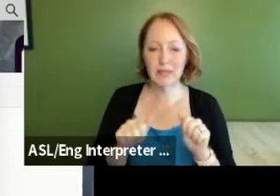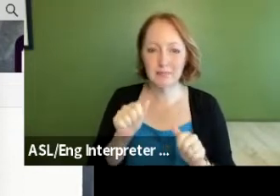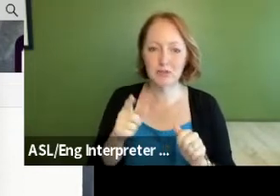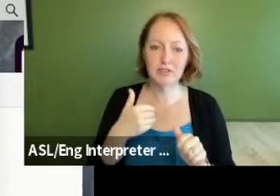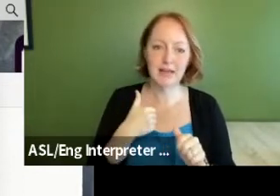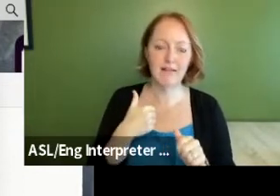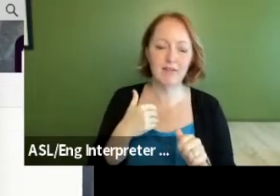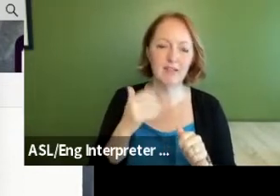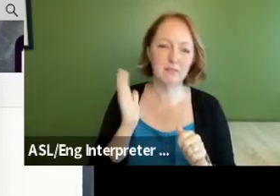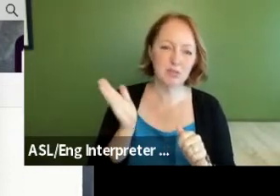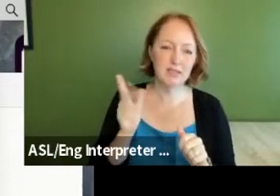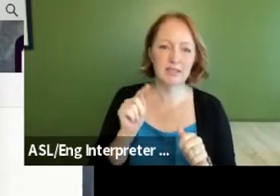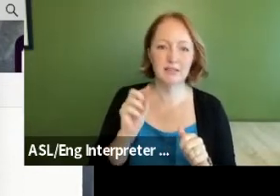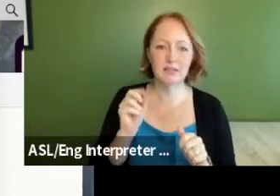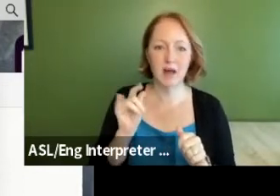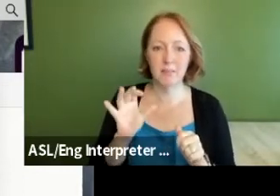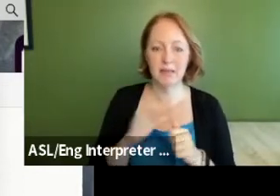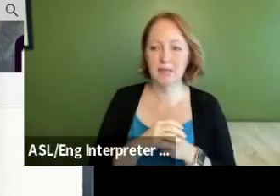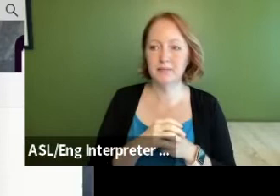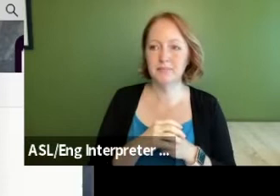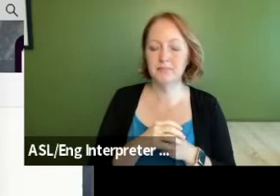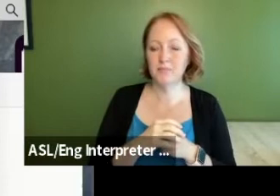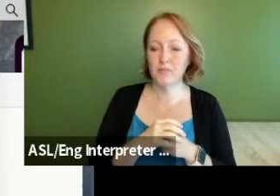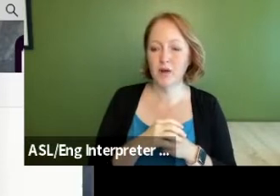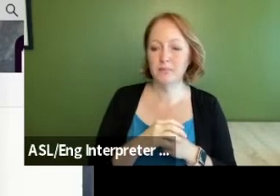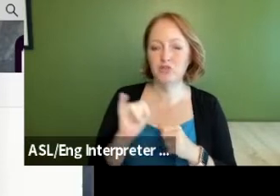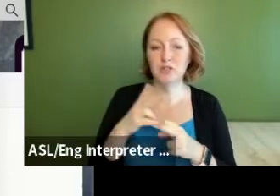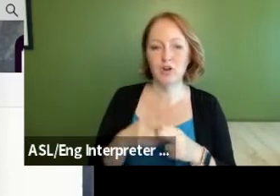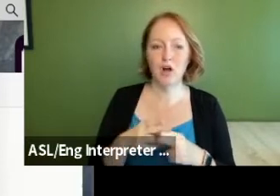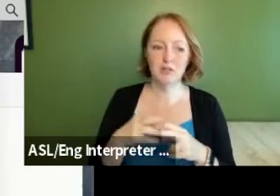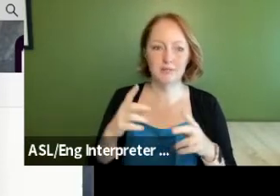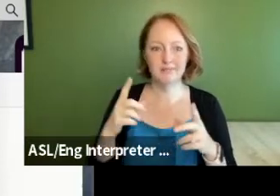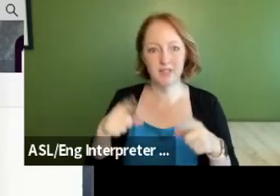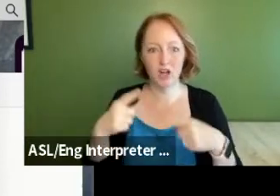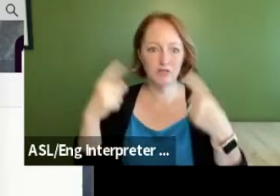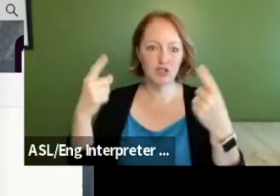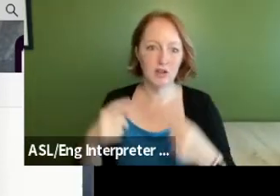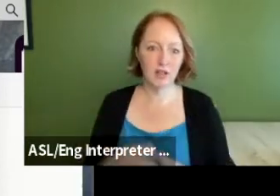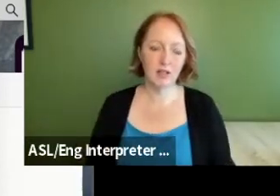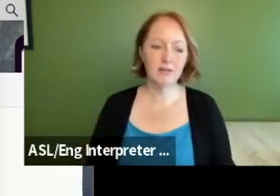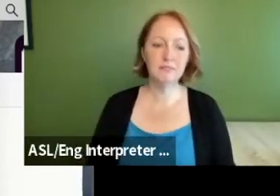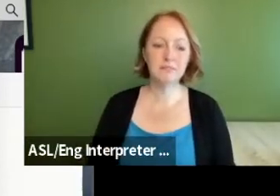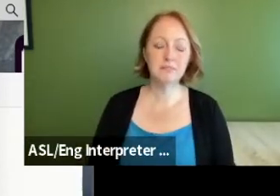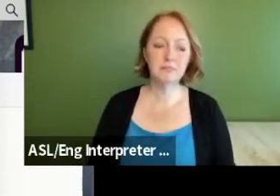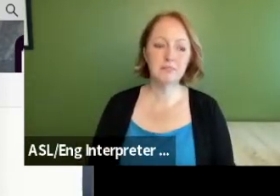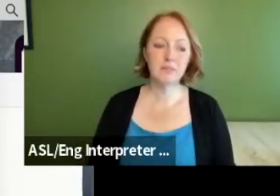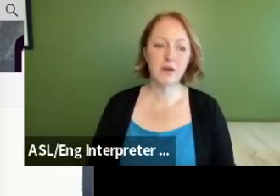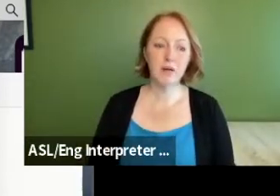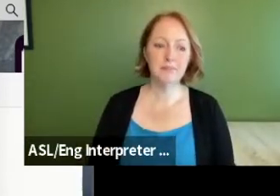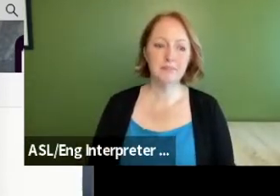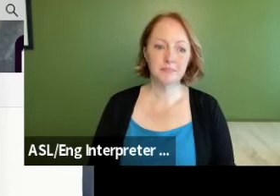in presenting a topic that is, she calls, controversial. So, highly engaging